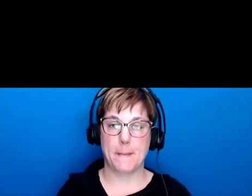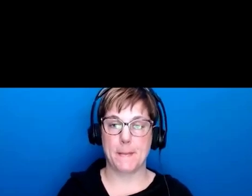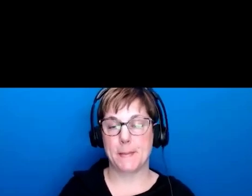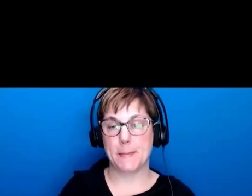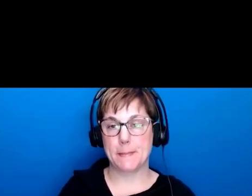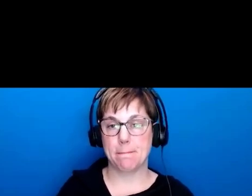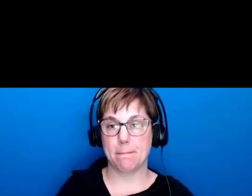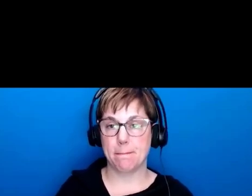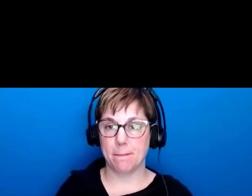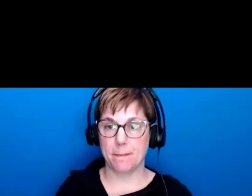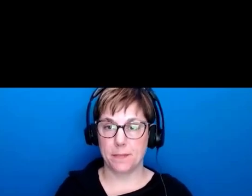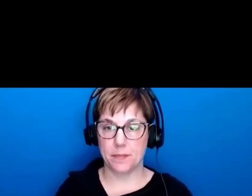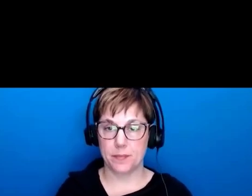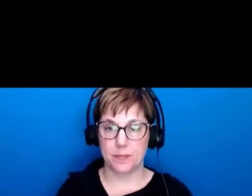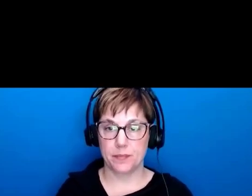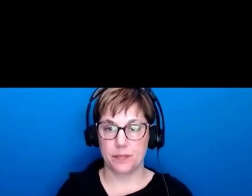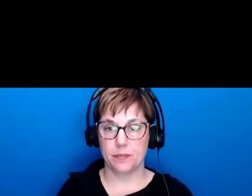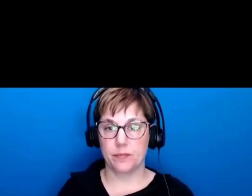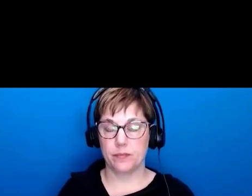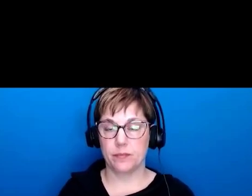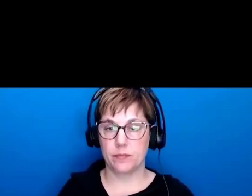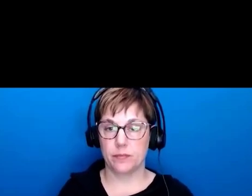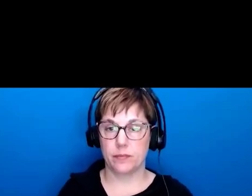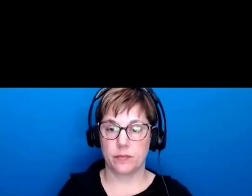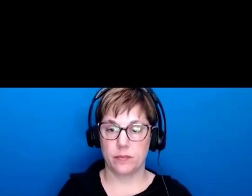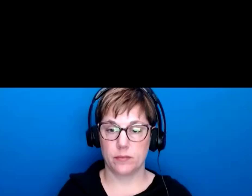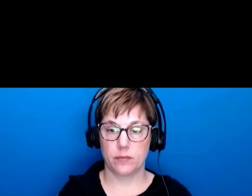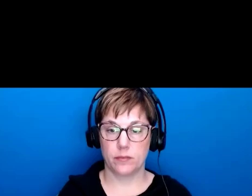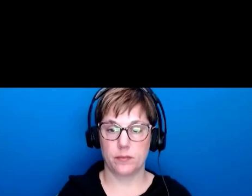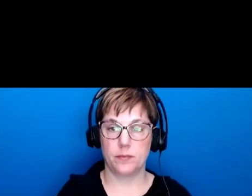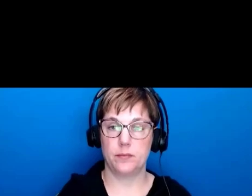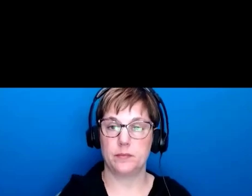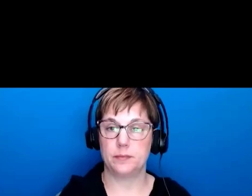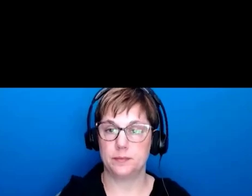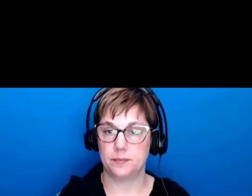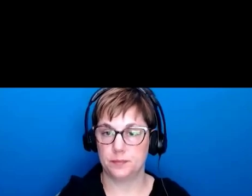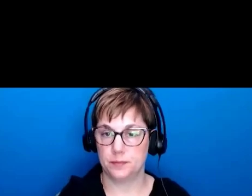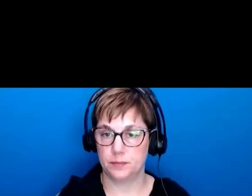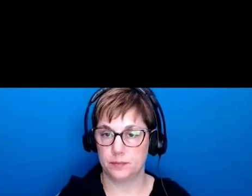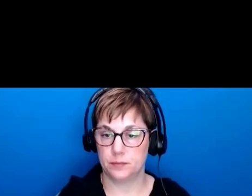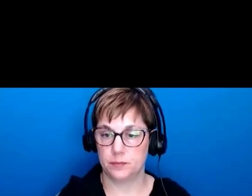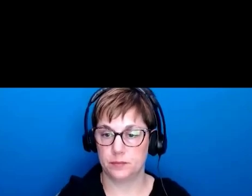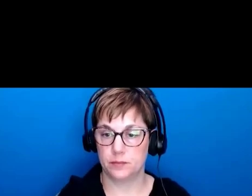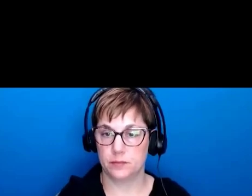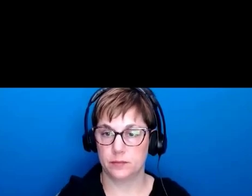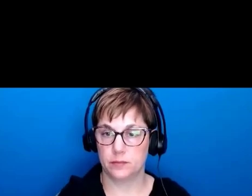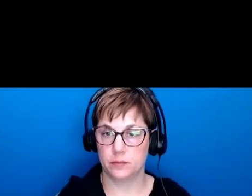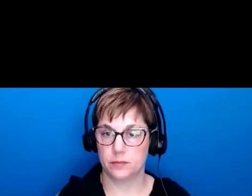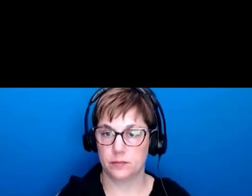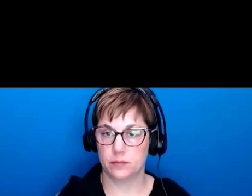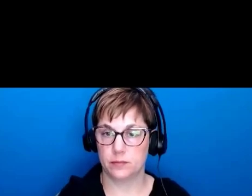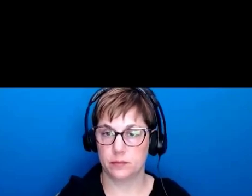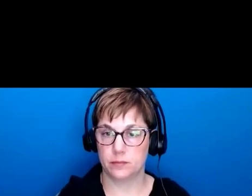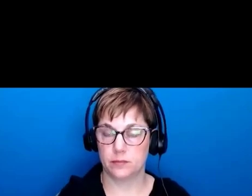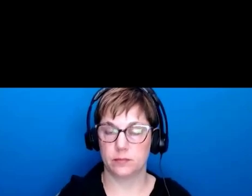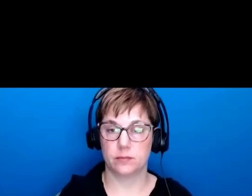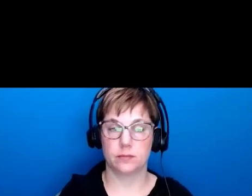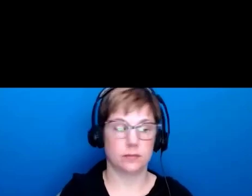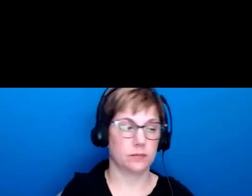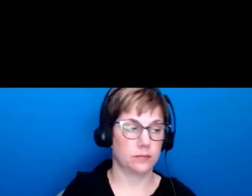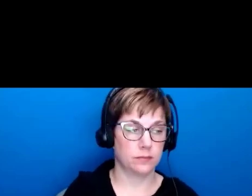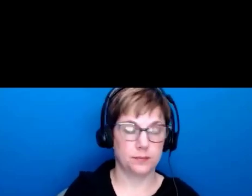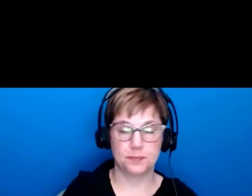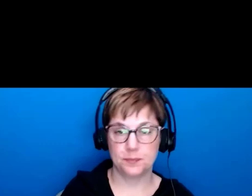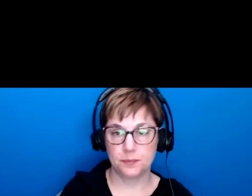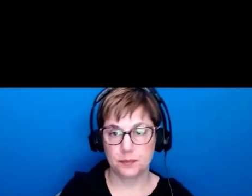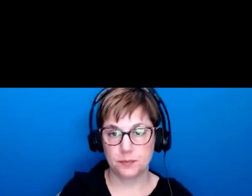position, for example, if they would have to hire someone new to replace him, and that was going to cost a lot of money, as hiring